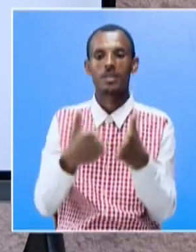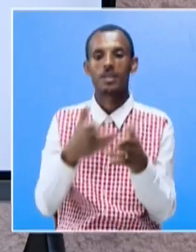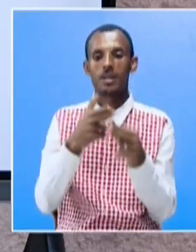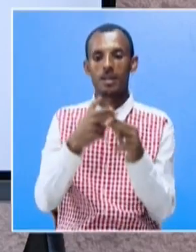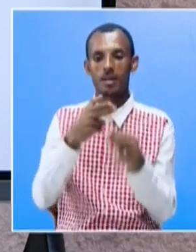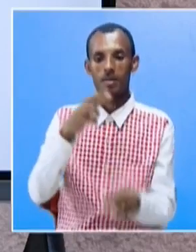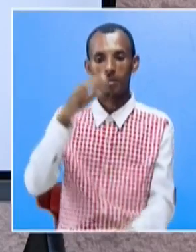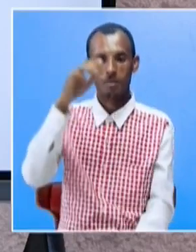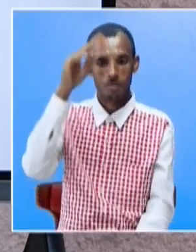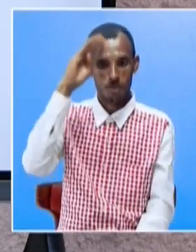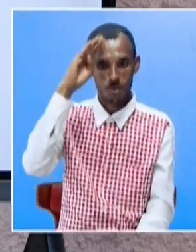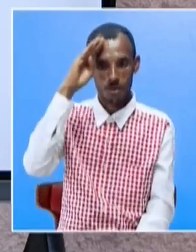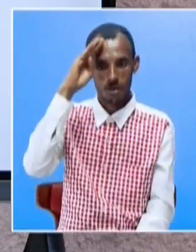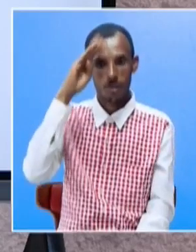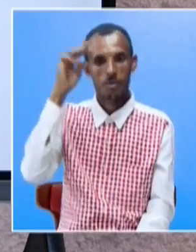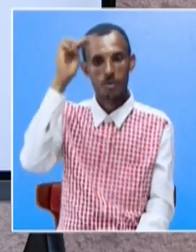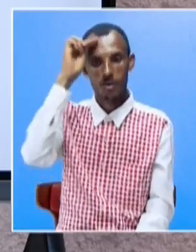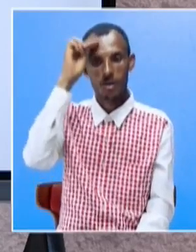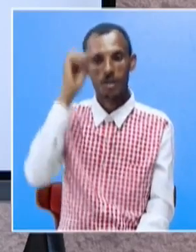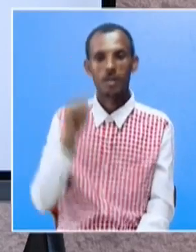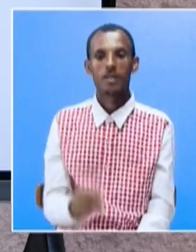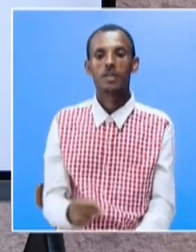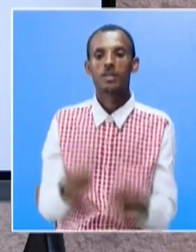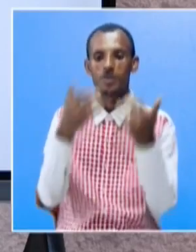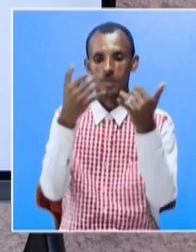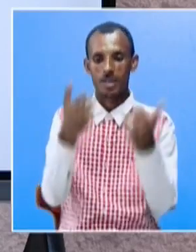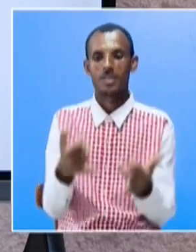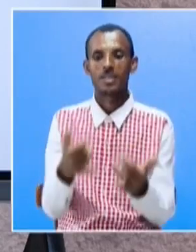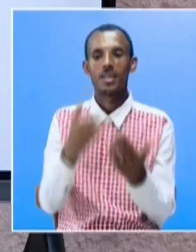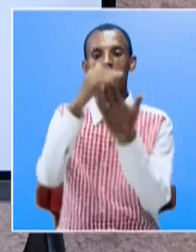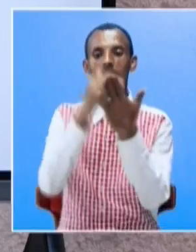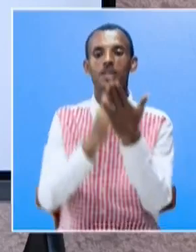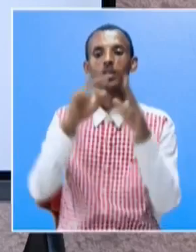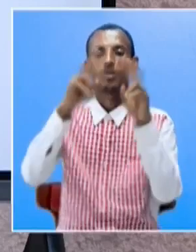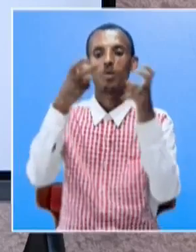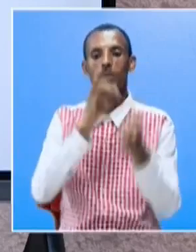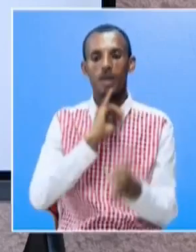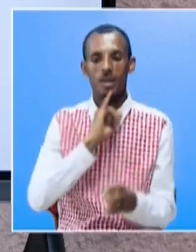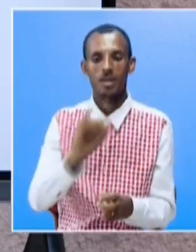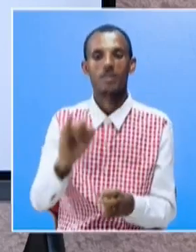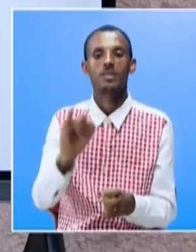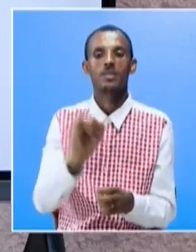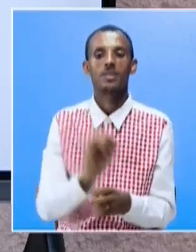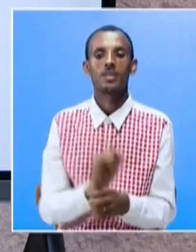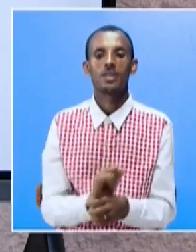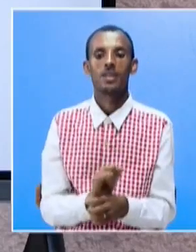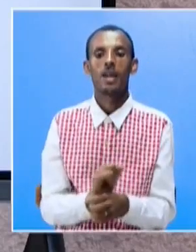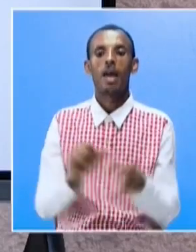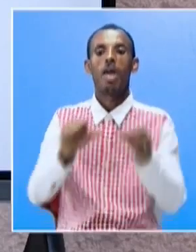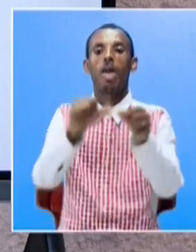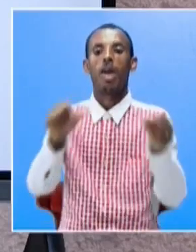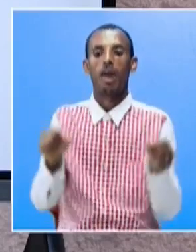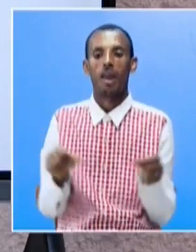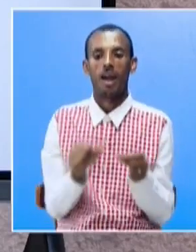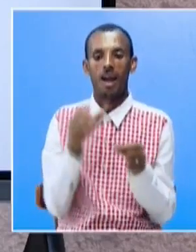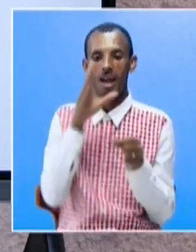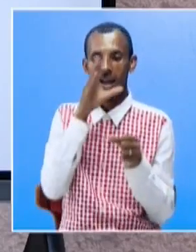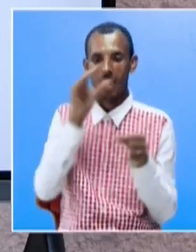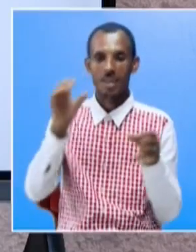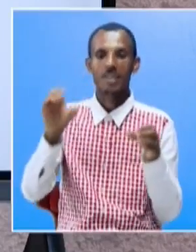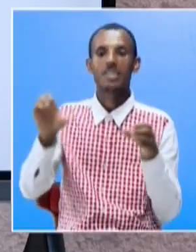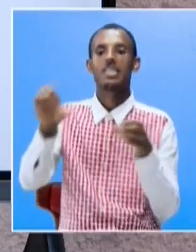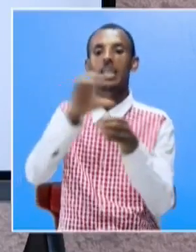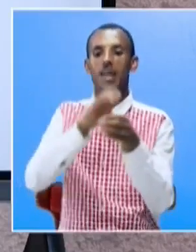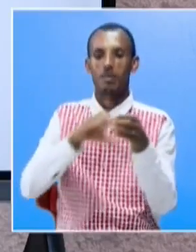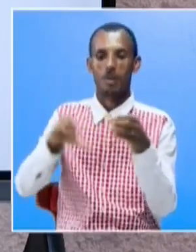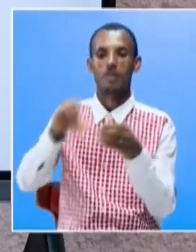am Bzuna Makonnen. Today's lesson topic is area and circumference of